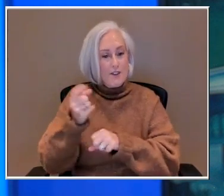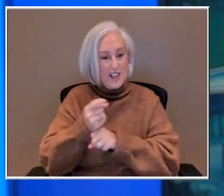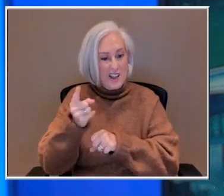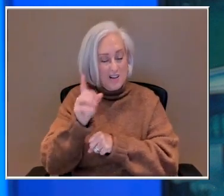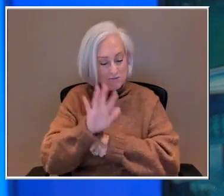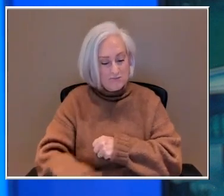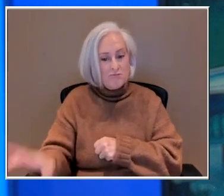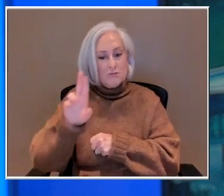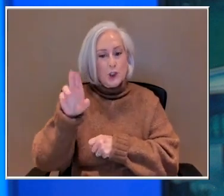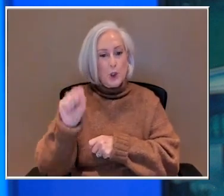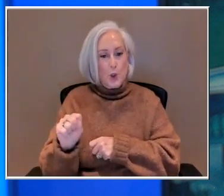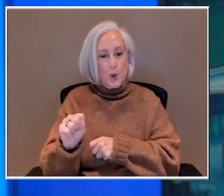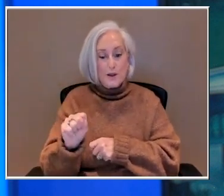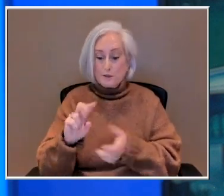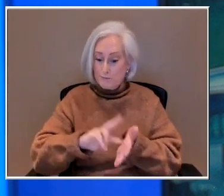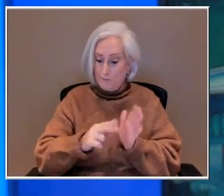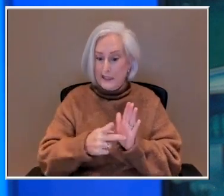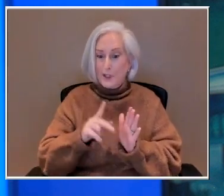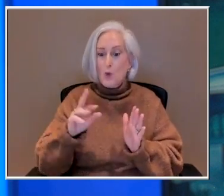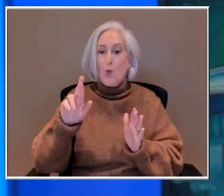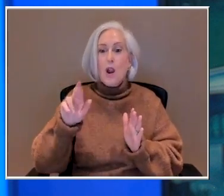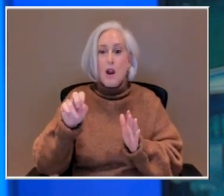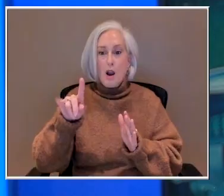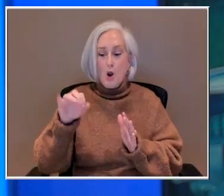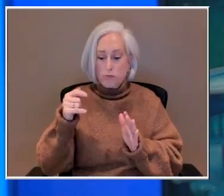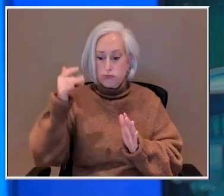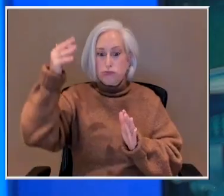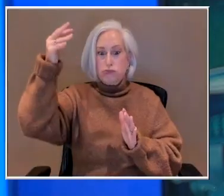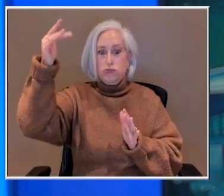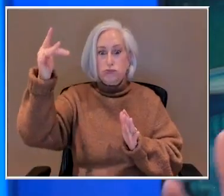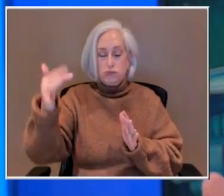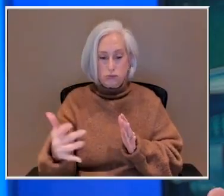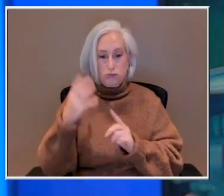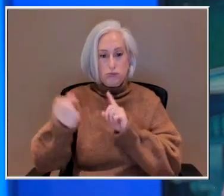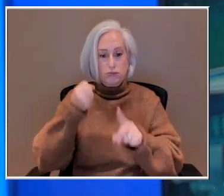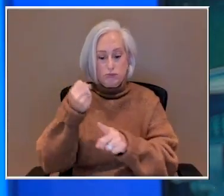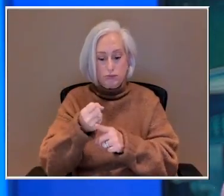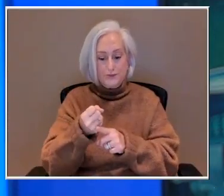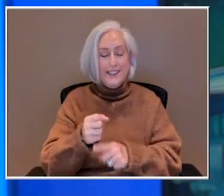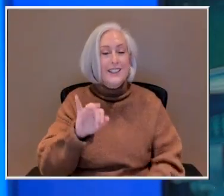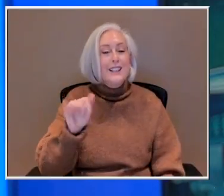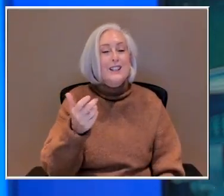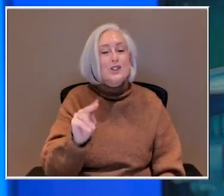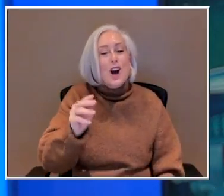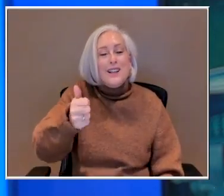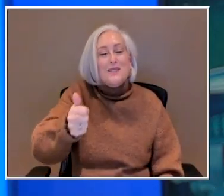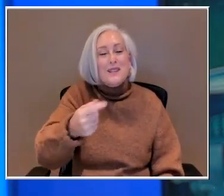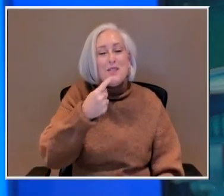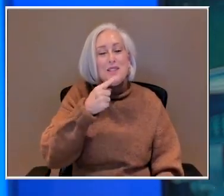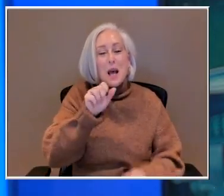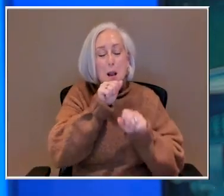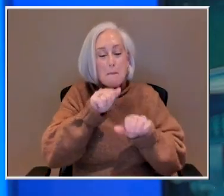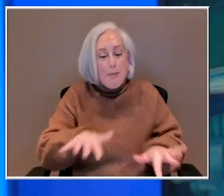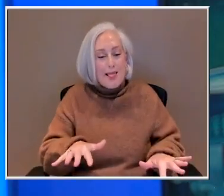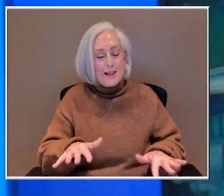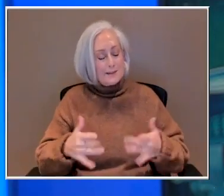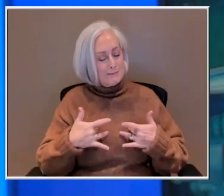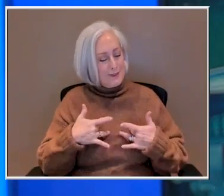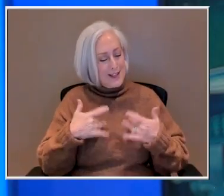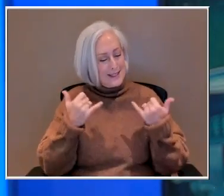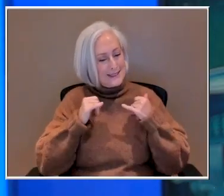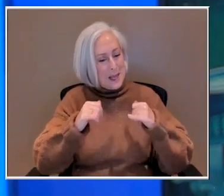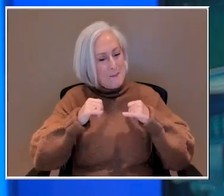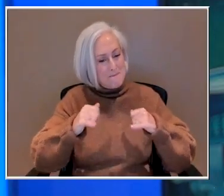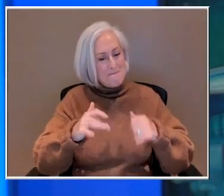had the privilege, and as John pointed out earlier, he was blessed in a little bit of way. I feel the same way, in